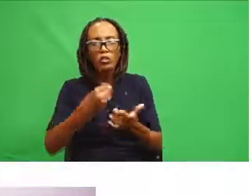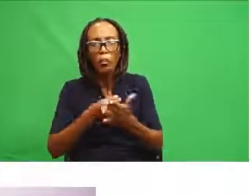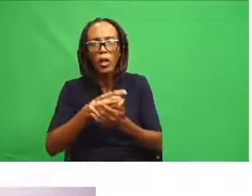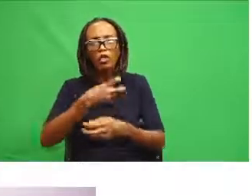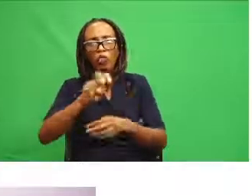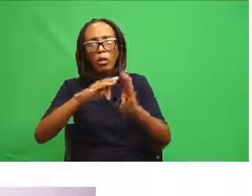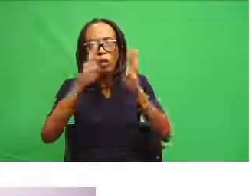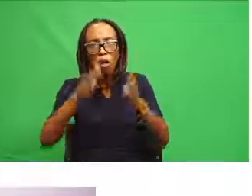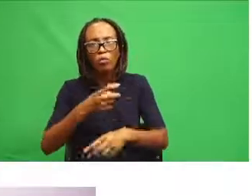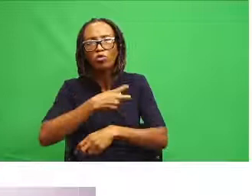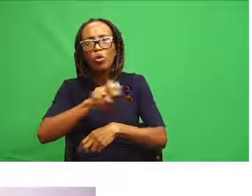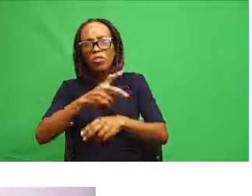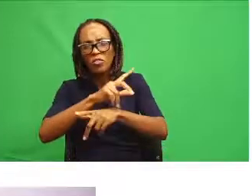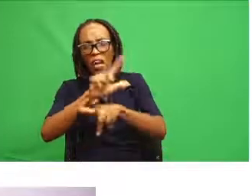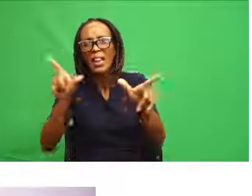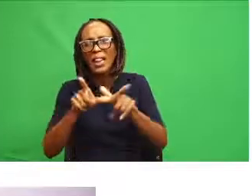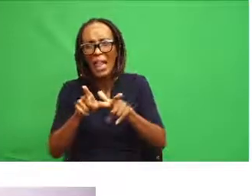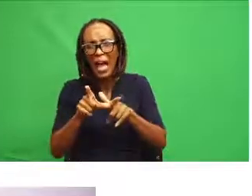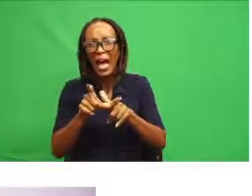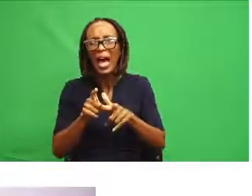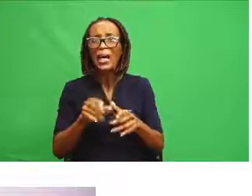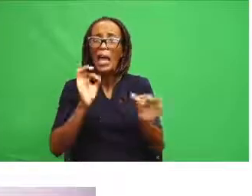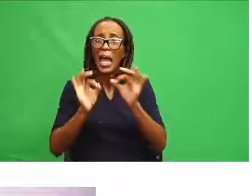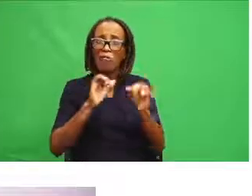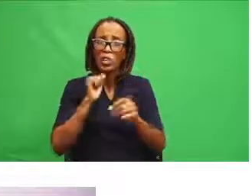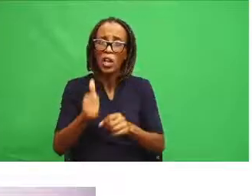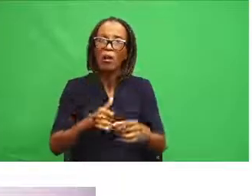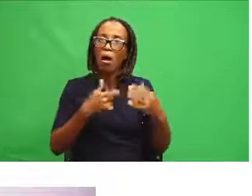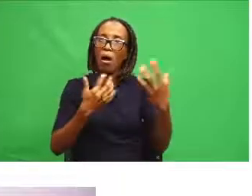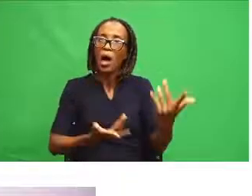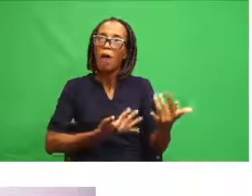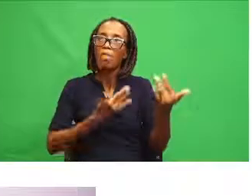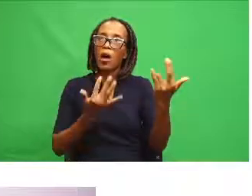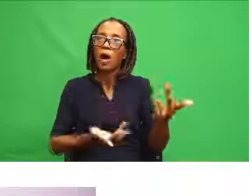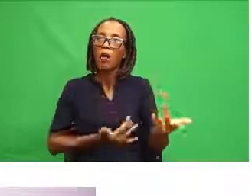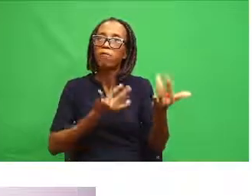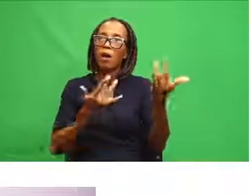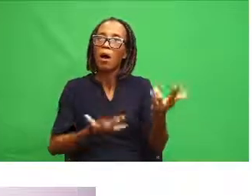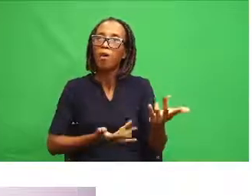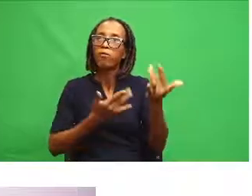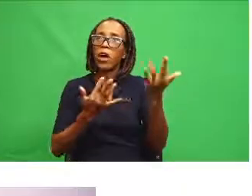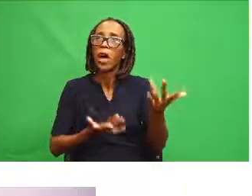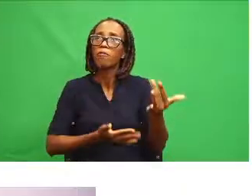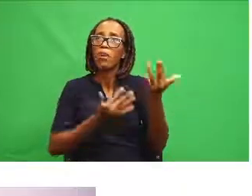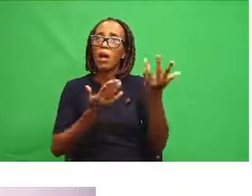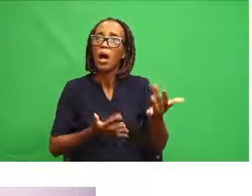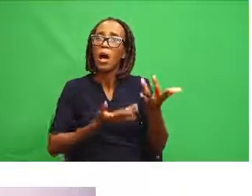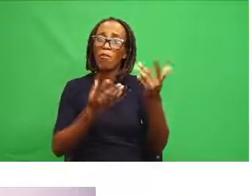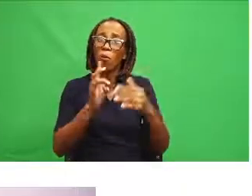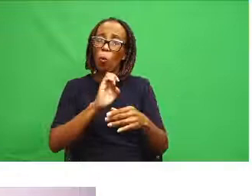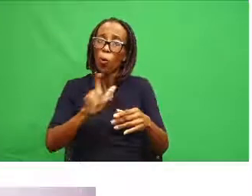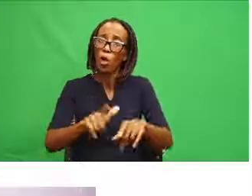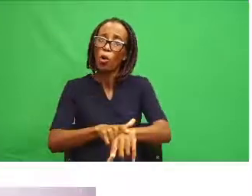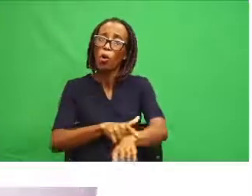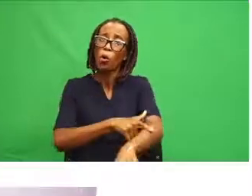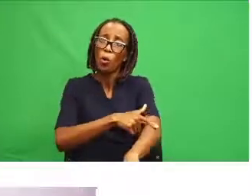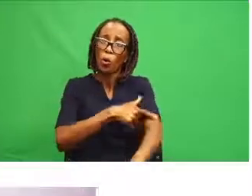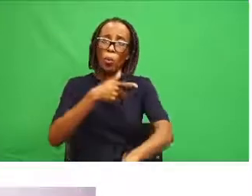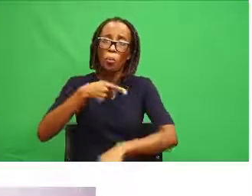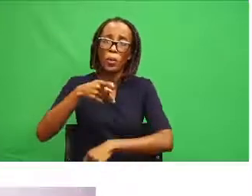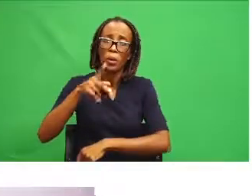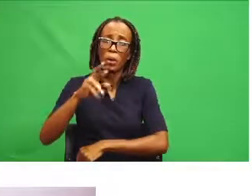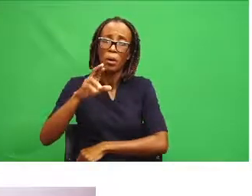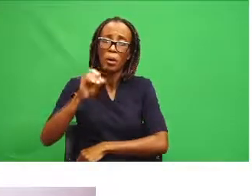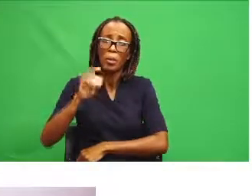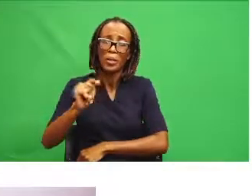two of the key factors. The length of time that, you know, it is notorious the length of time wills take to be probated.